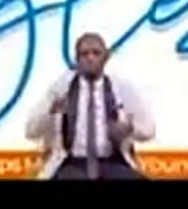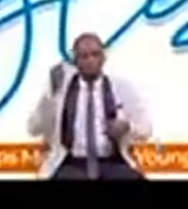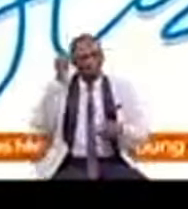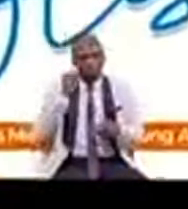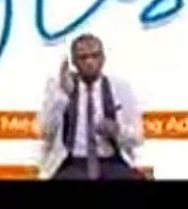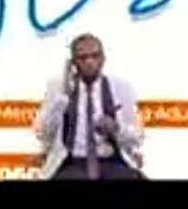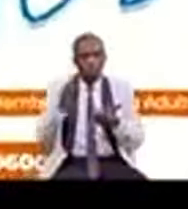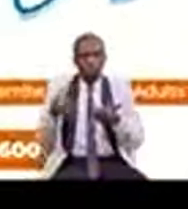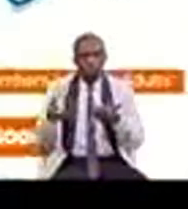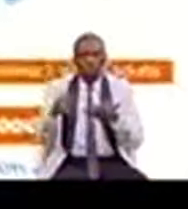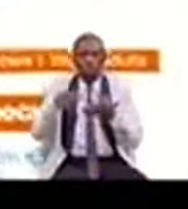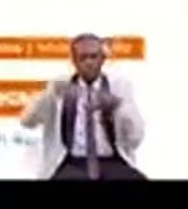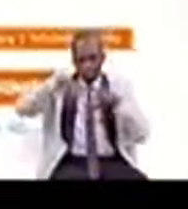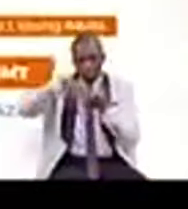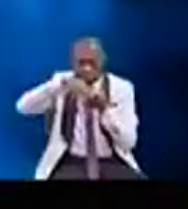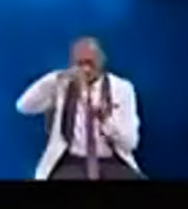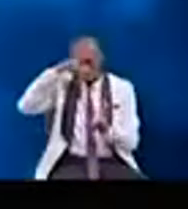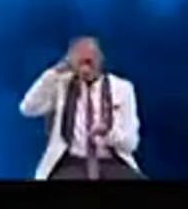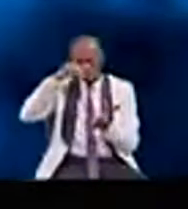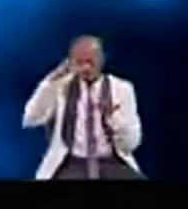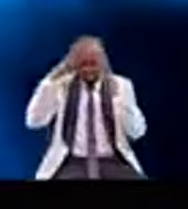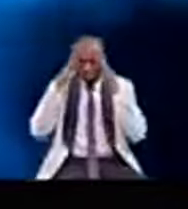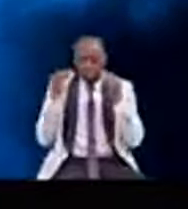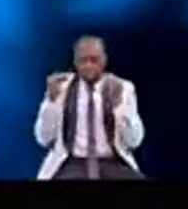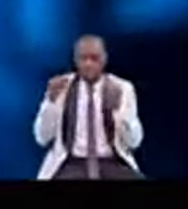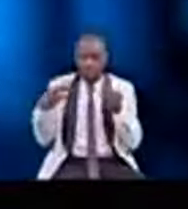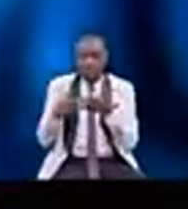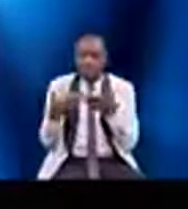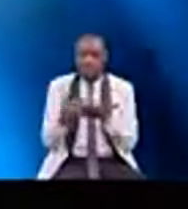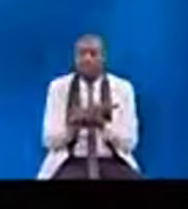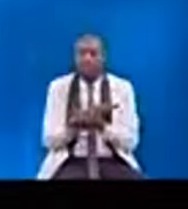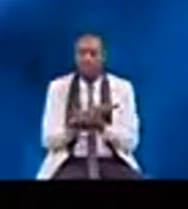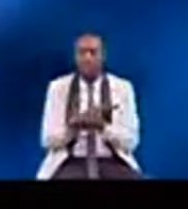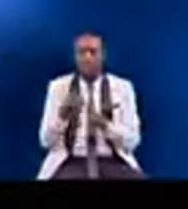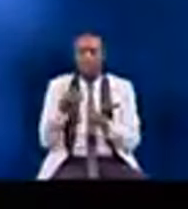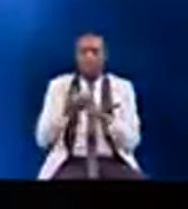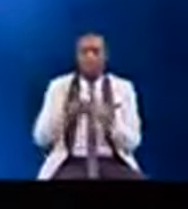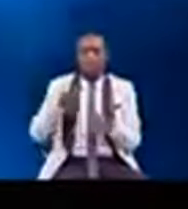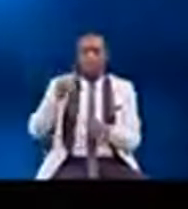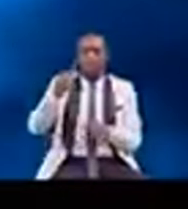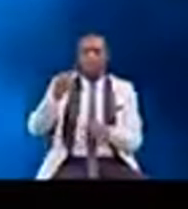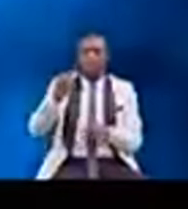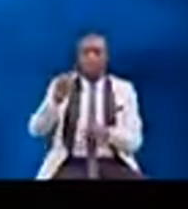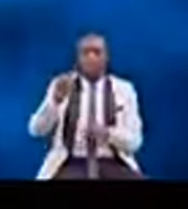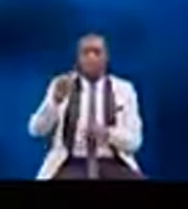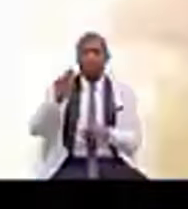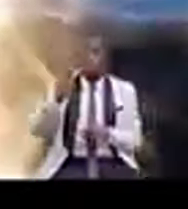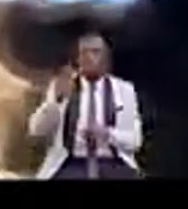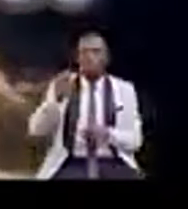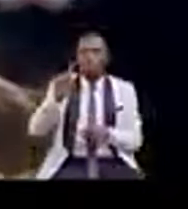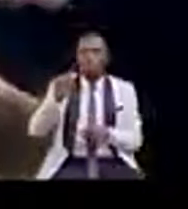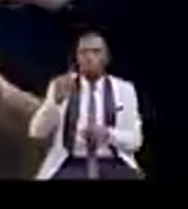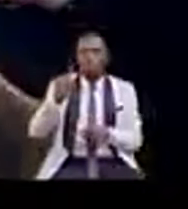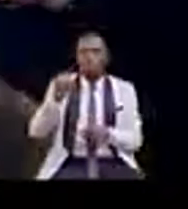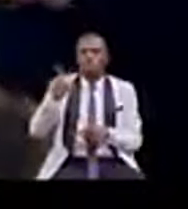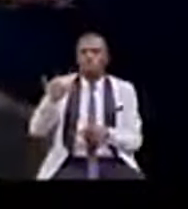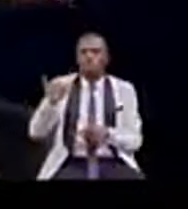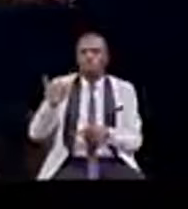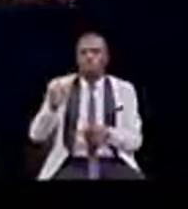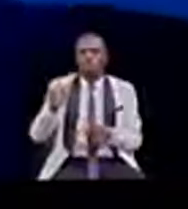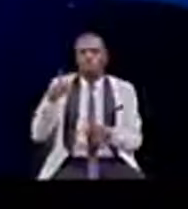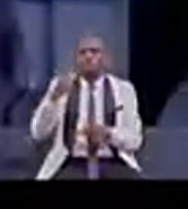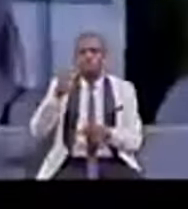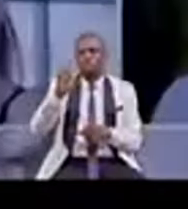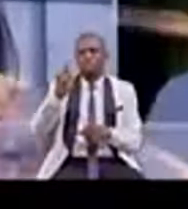the coming will be like this. The people will be carrying on normal, usual,